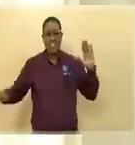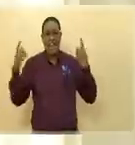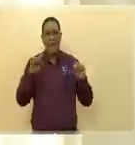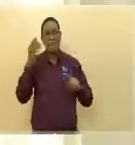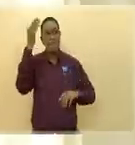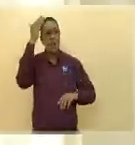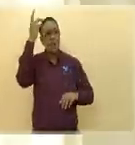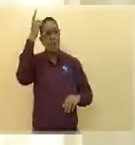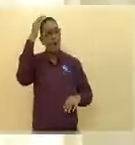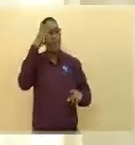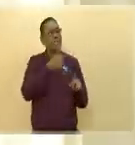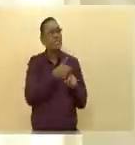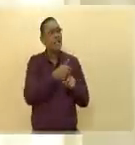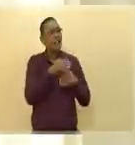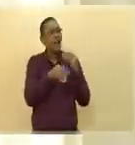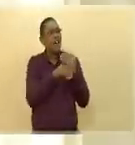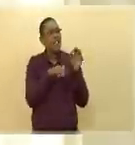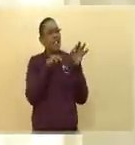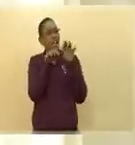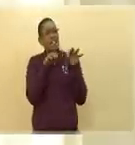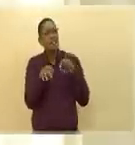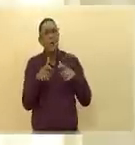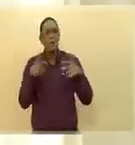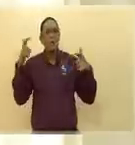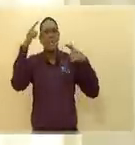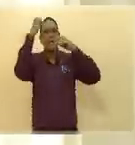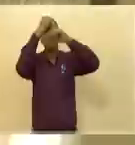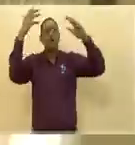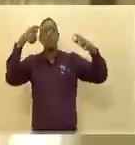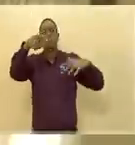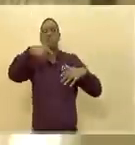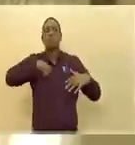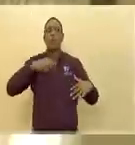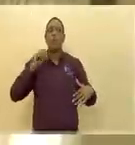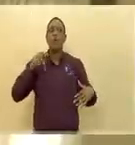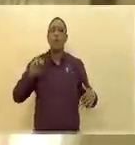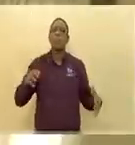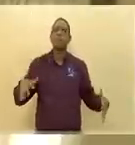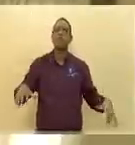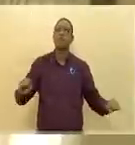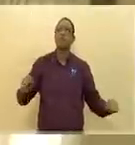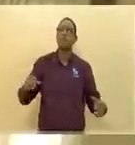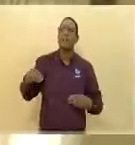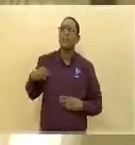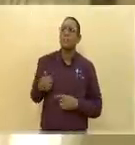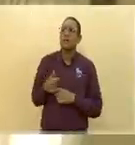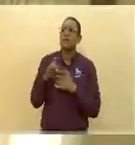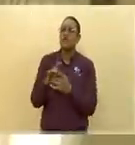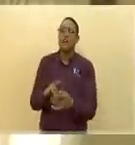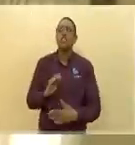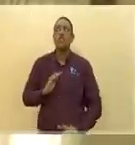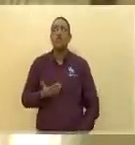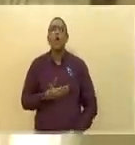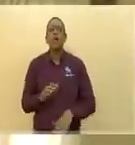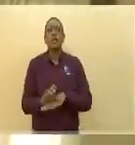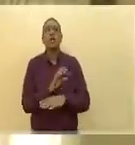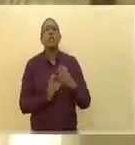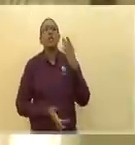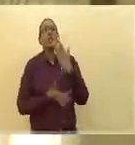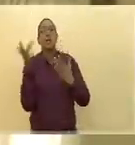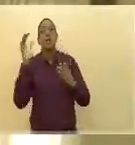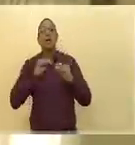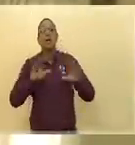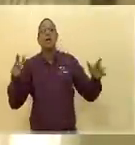know, the Prime Minister has outlined a massive vision that we at the OPM have taken on in relation to our digitization and